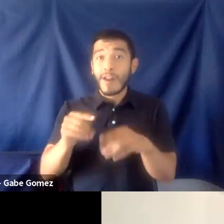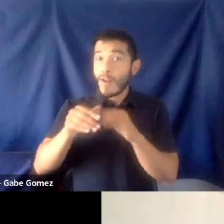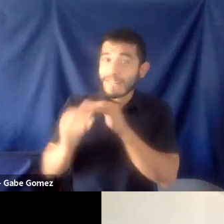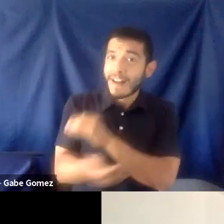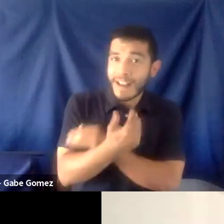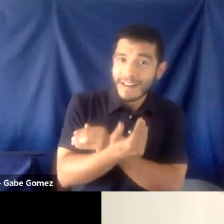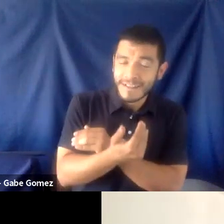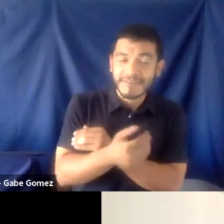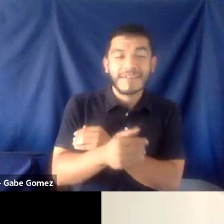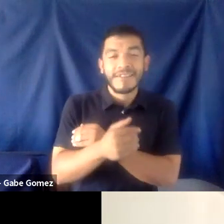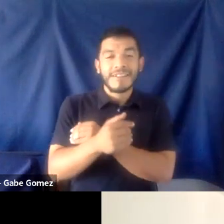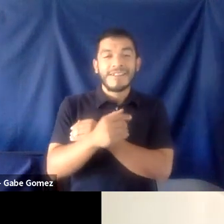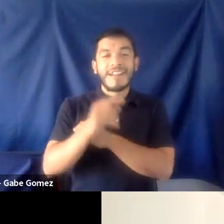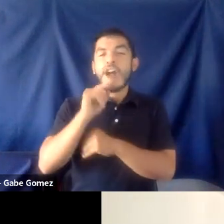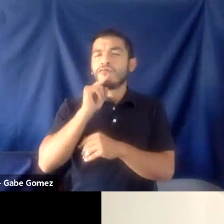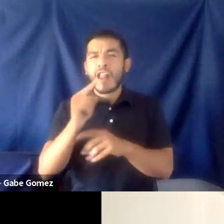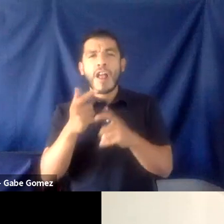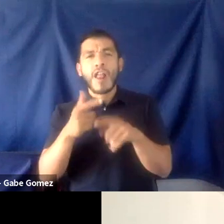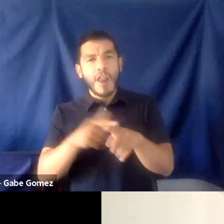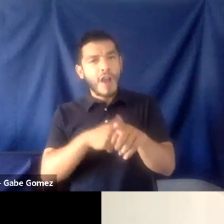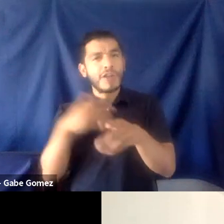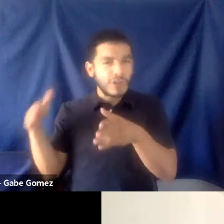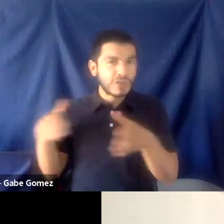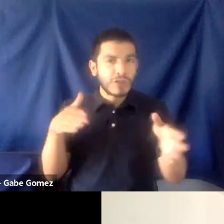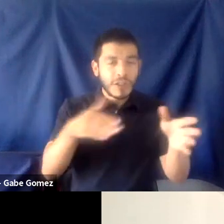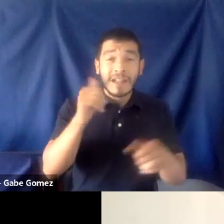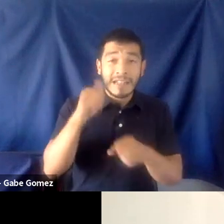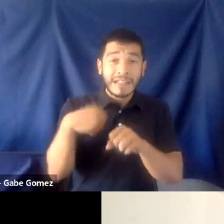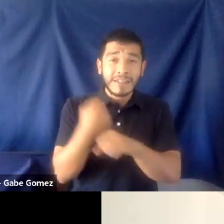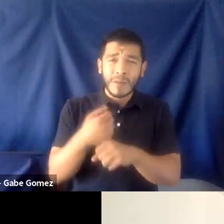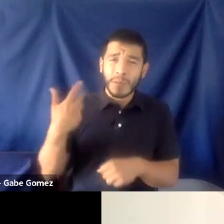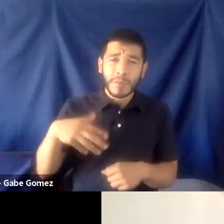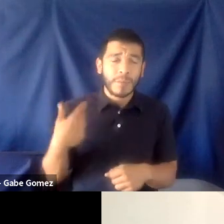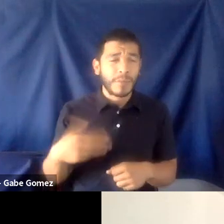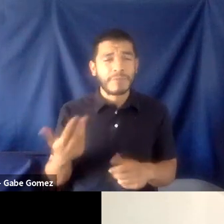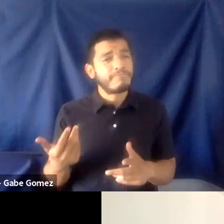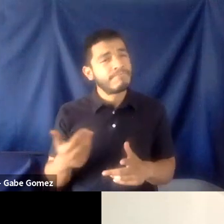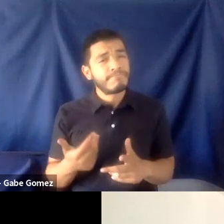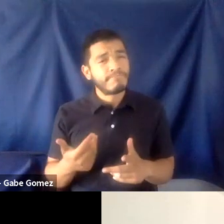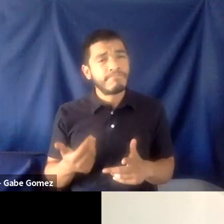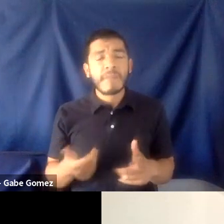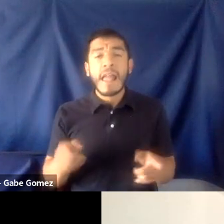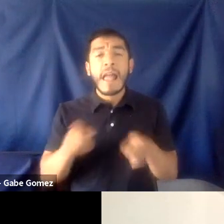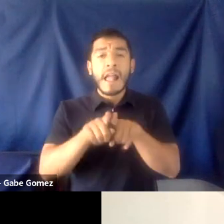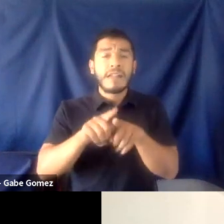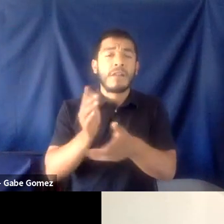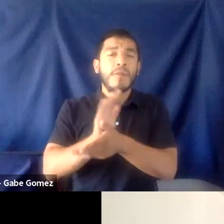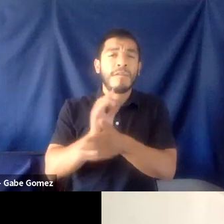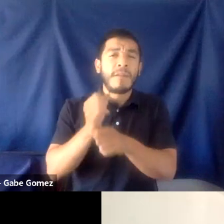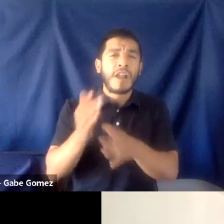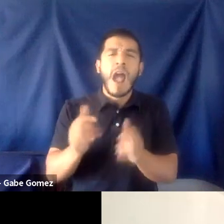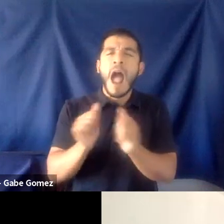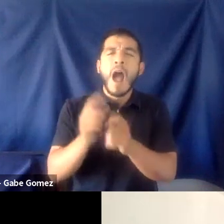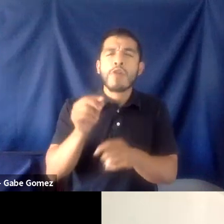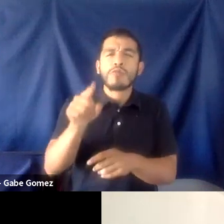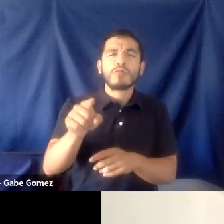It was quite, a journey, 10 years. So, as a filmmaker, how do you go in